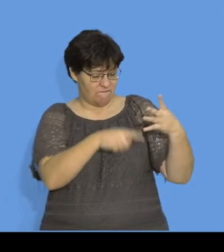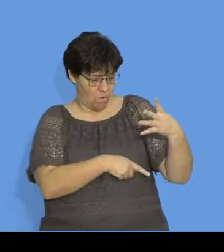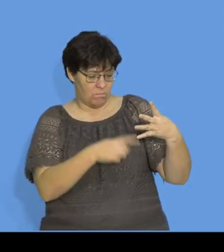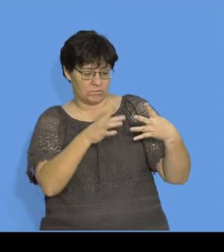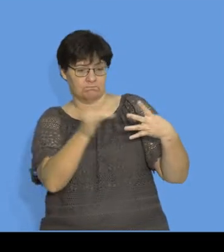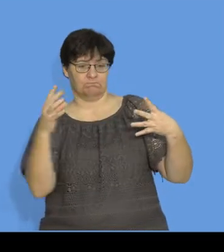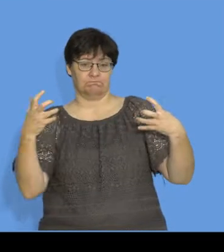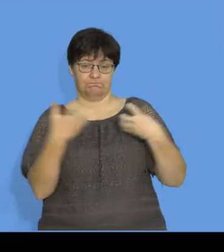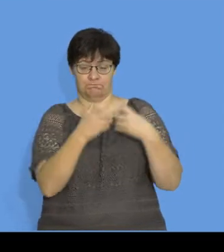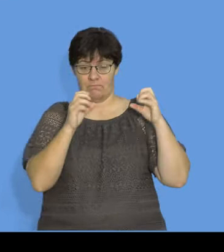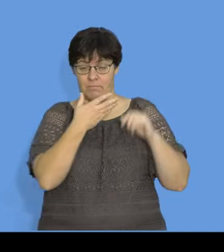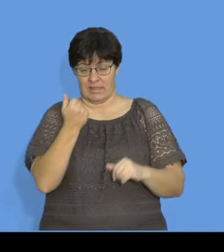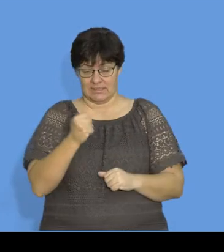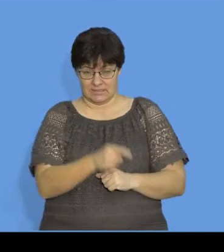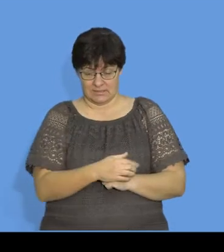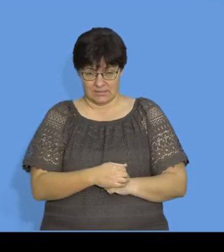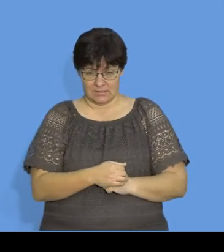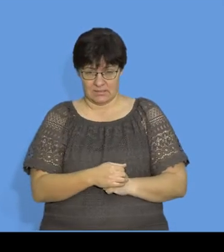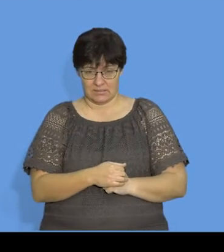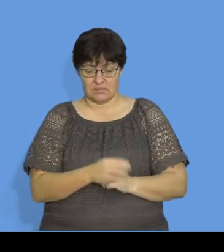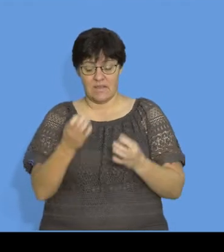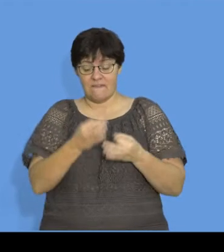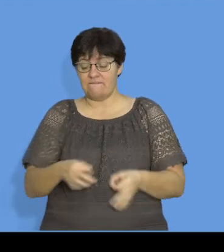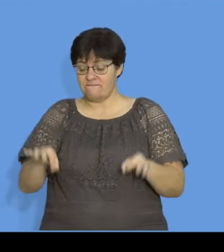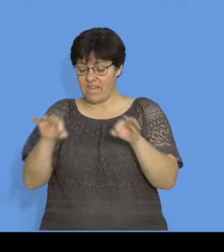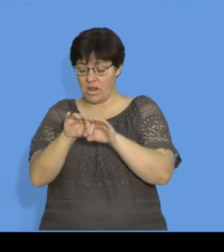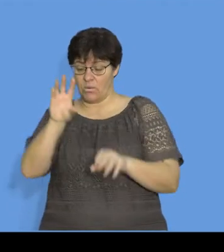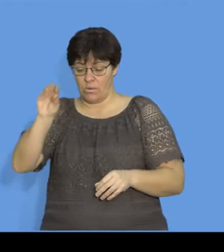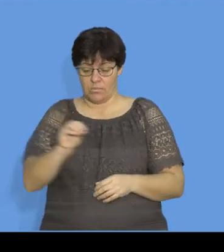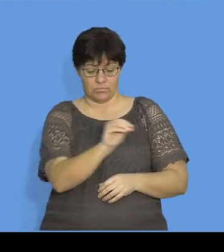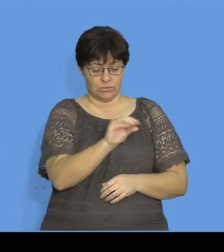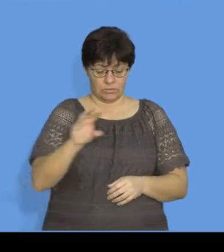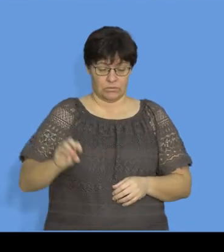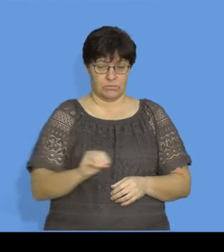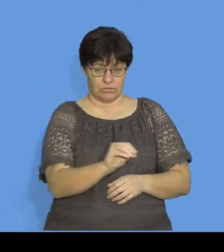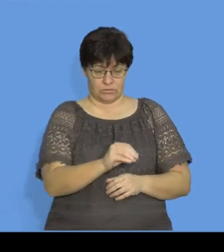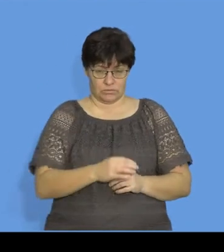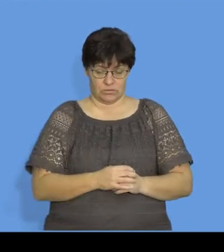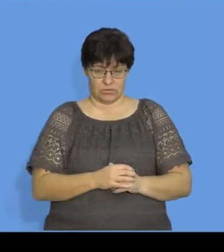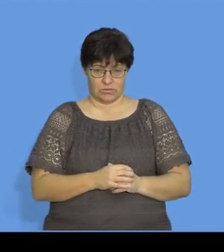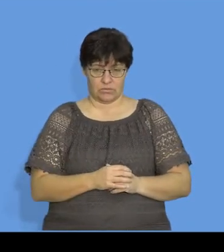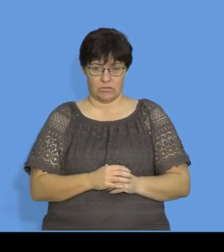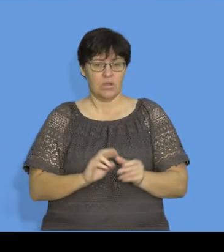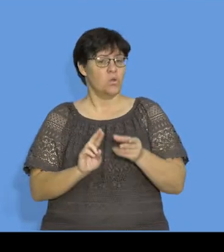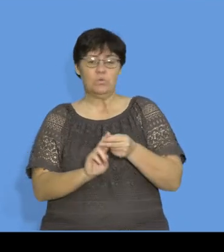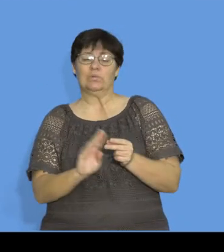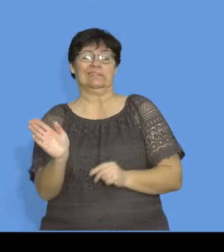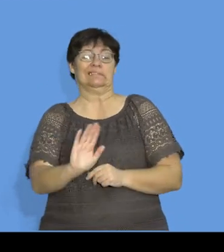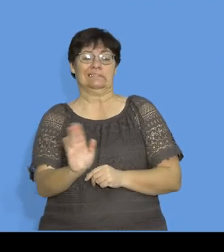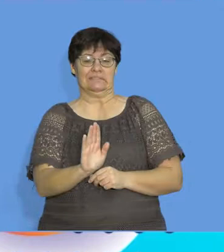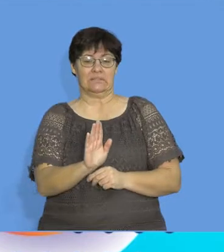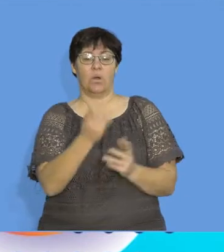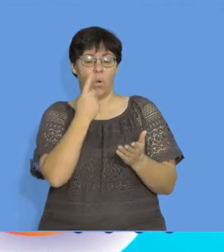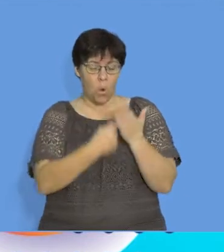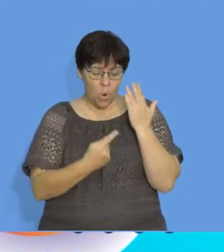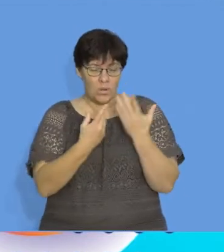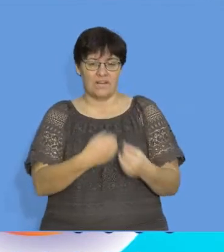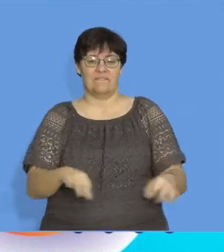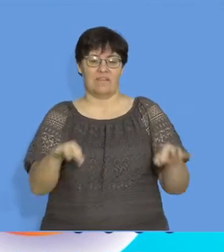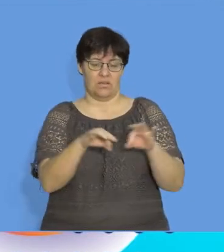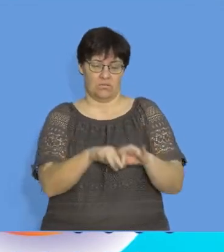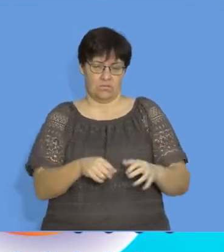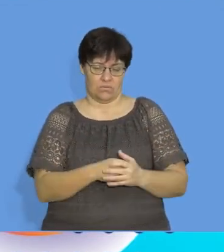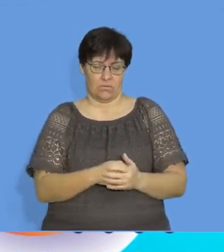from. Substitute in the values. Don't substitute in the units,